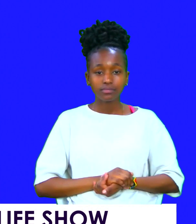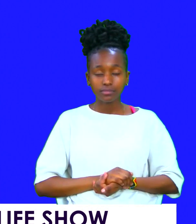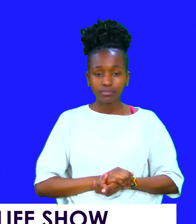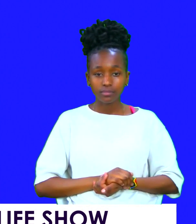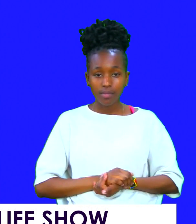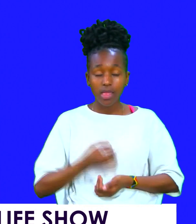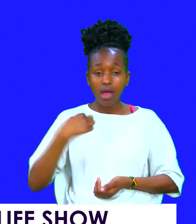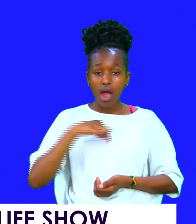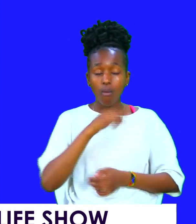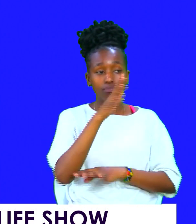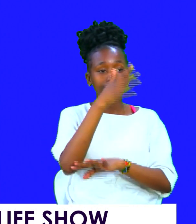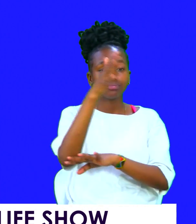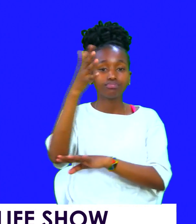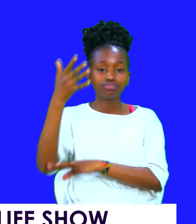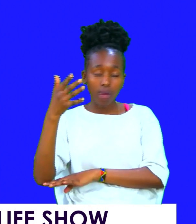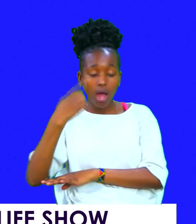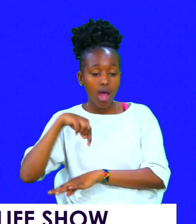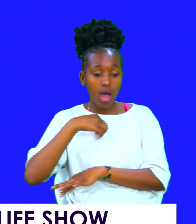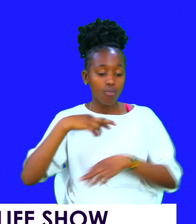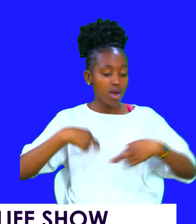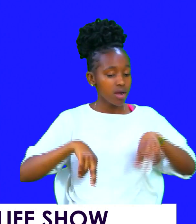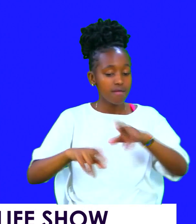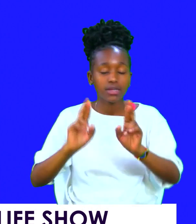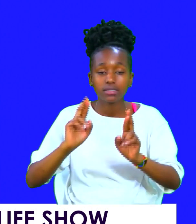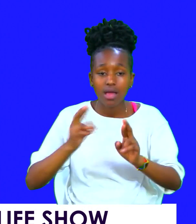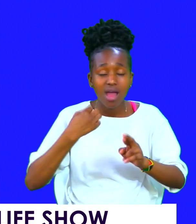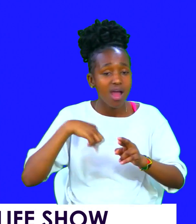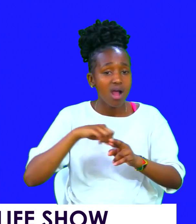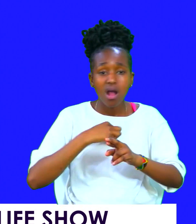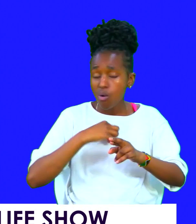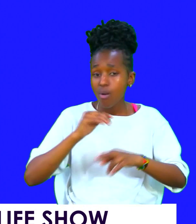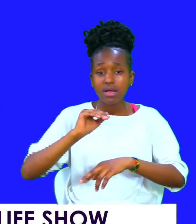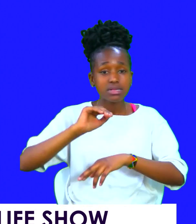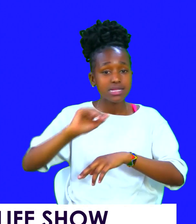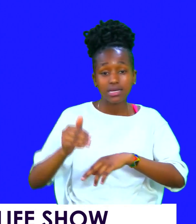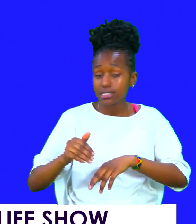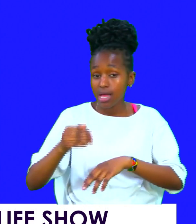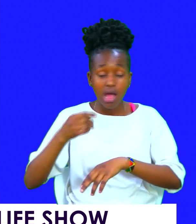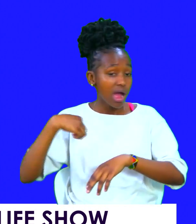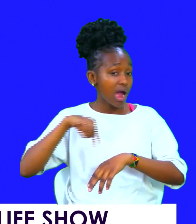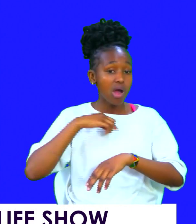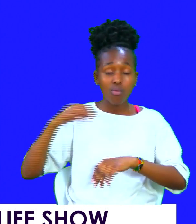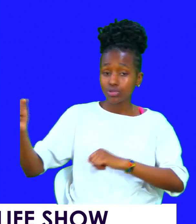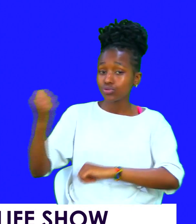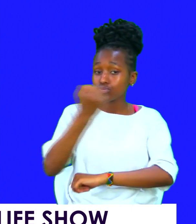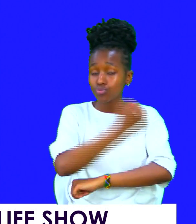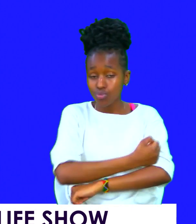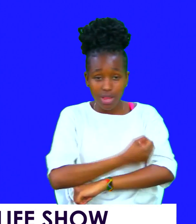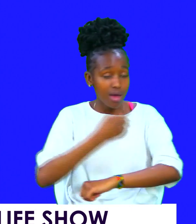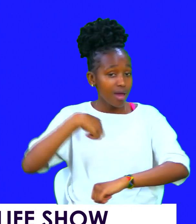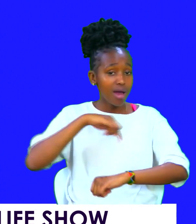Our forests, our rivers, our cities, our schools,